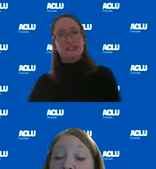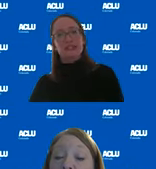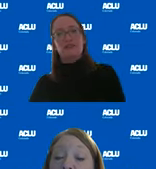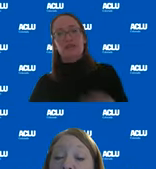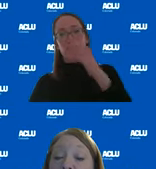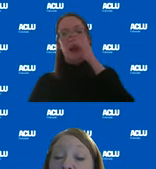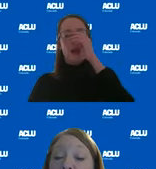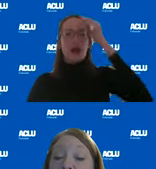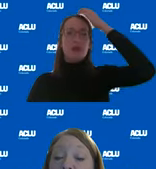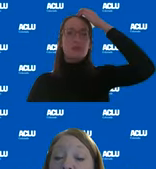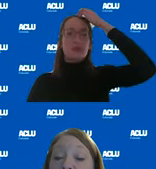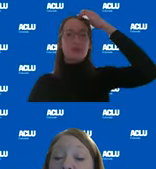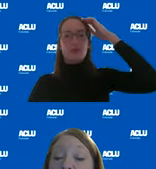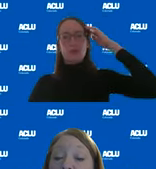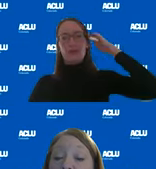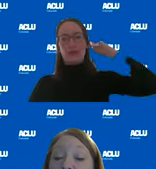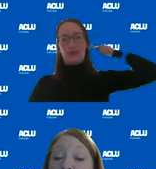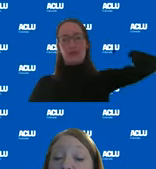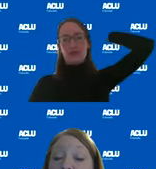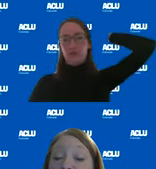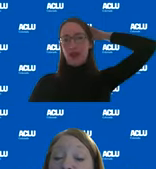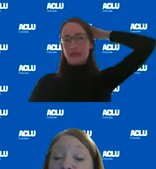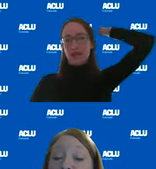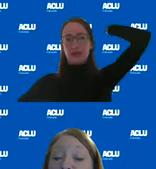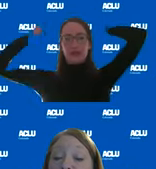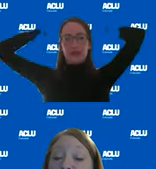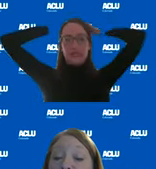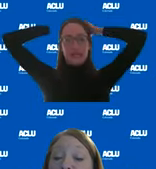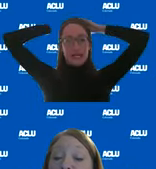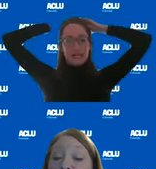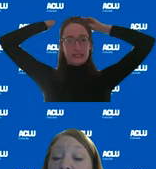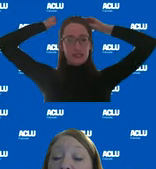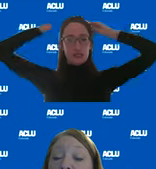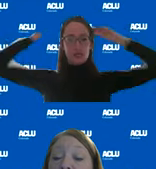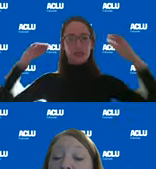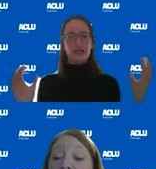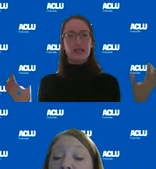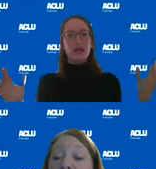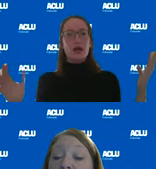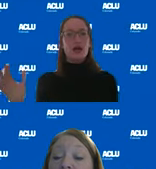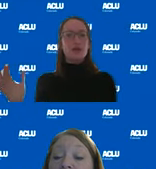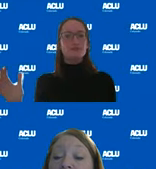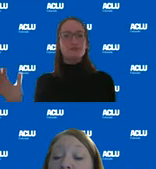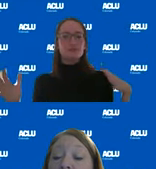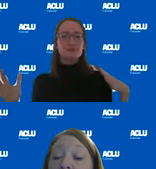really significant. Another way to advocate in other states is to really